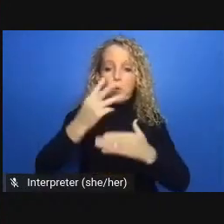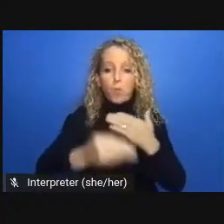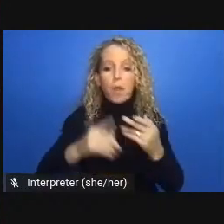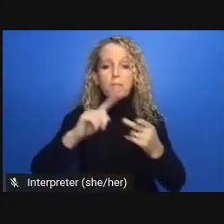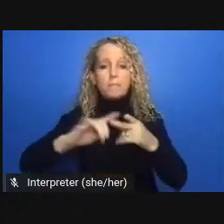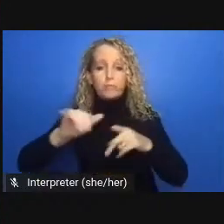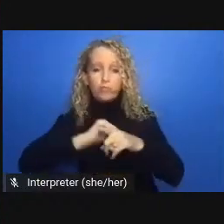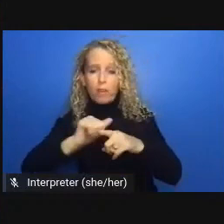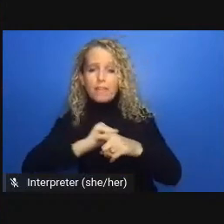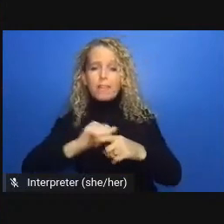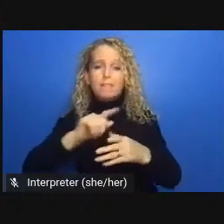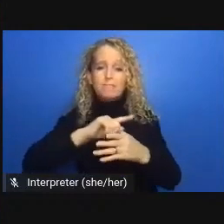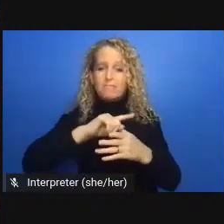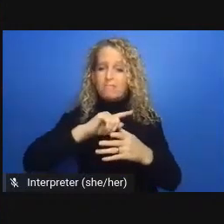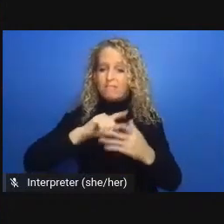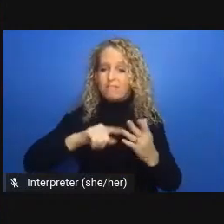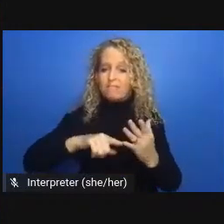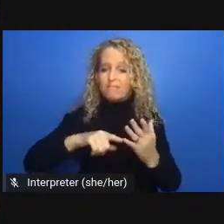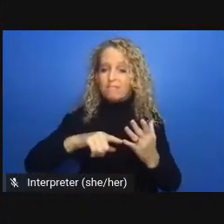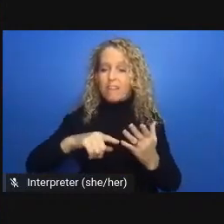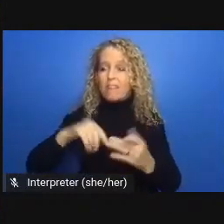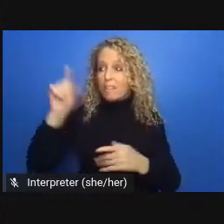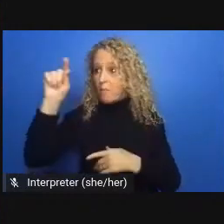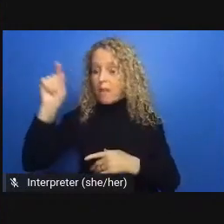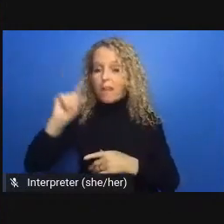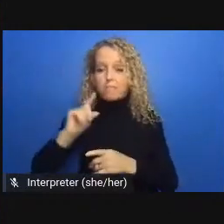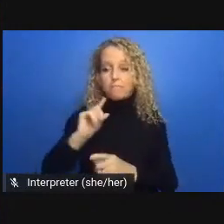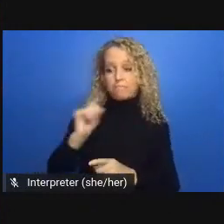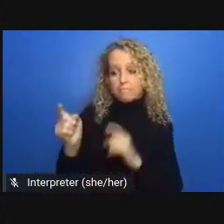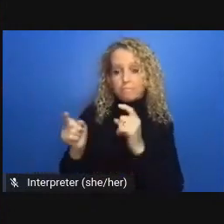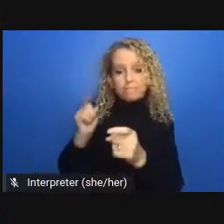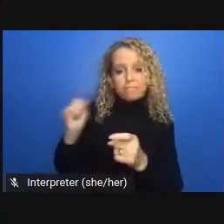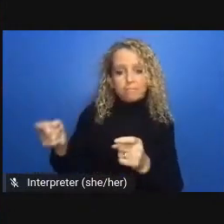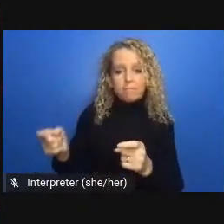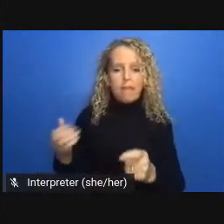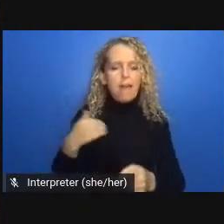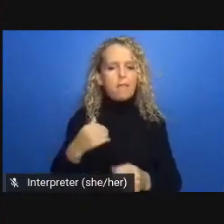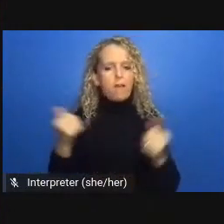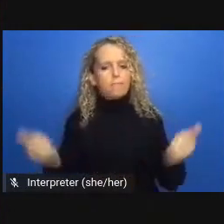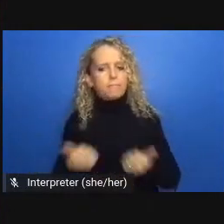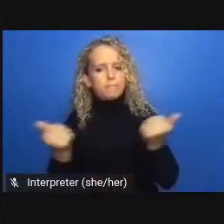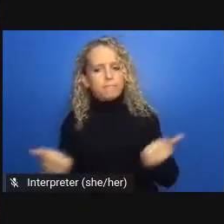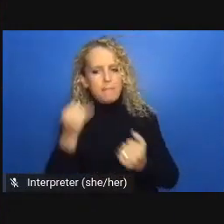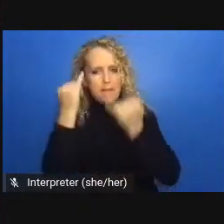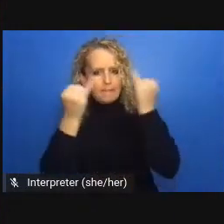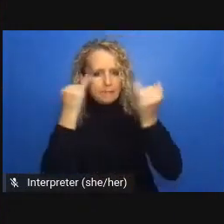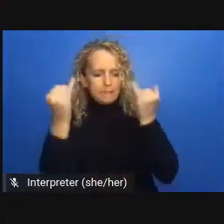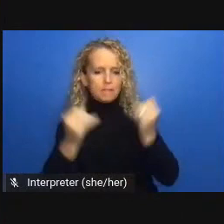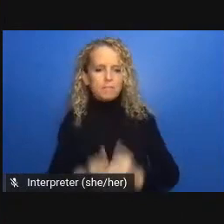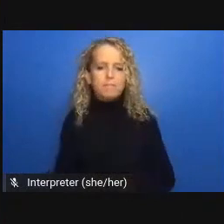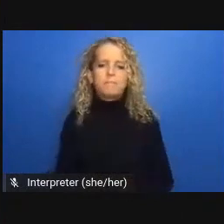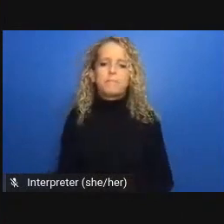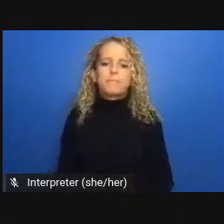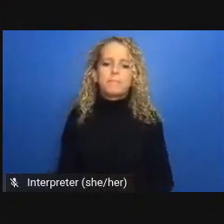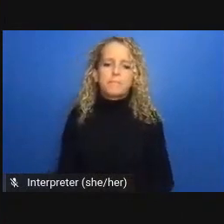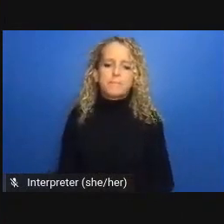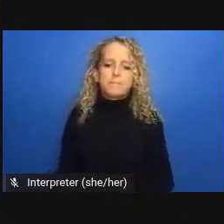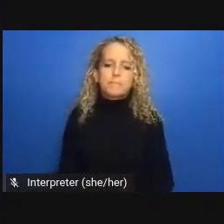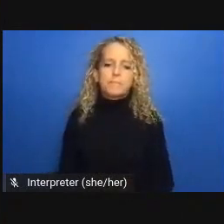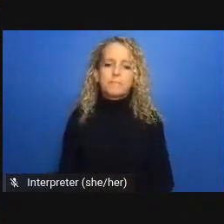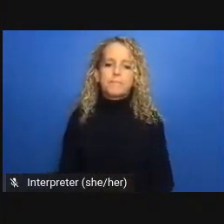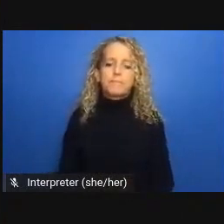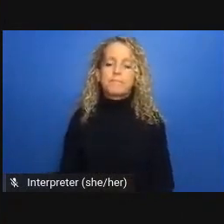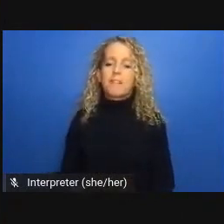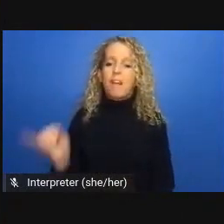and incentives in place. So I think that there's definitely lots of opportunity there. We saw our markets change. People weren't going